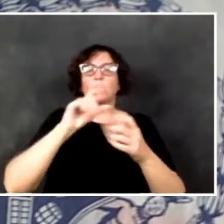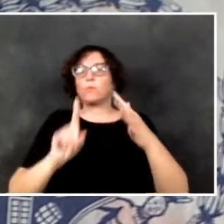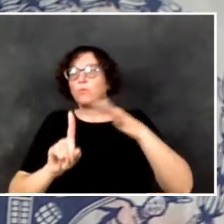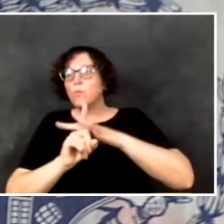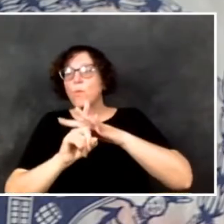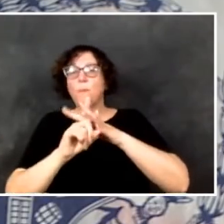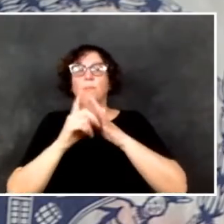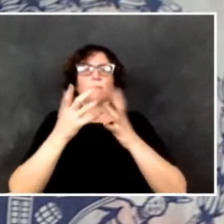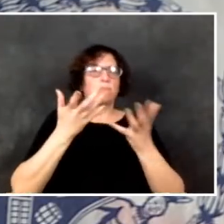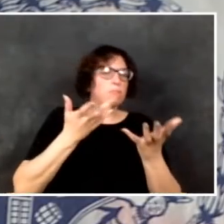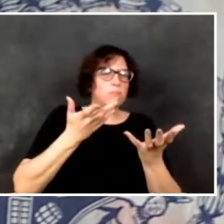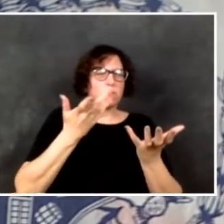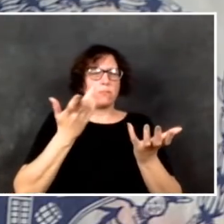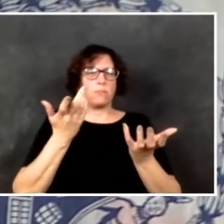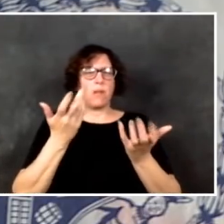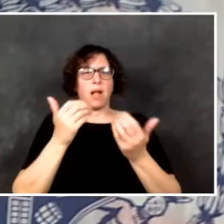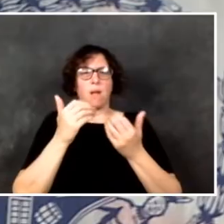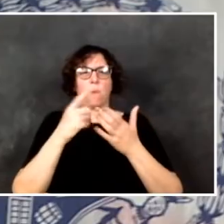How do you